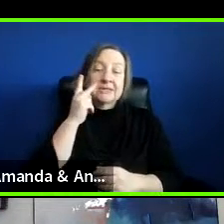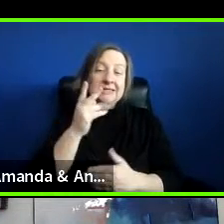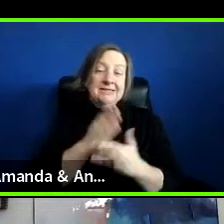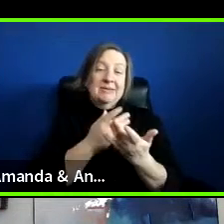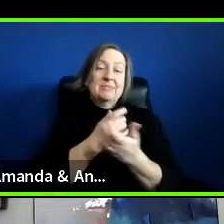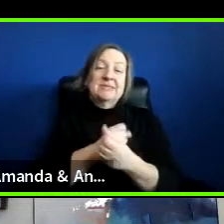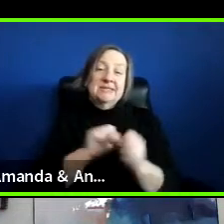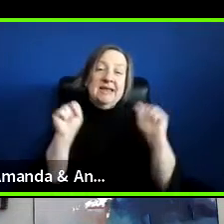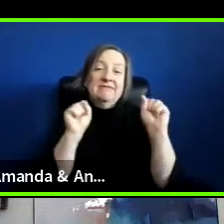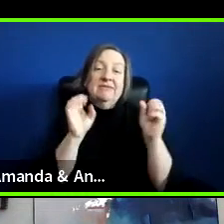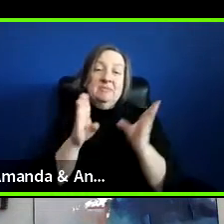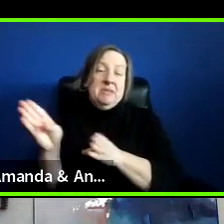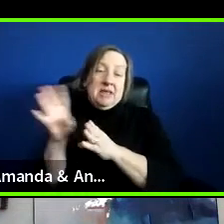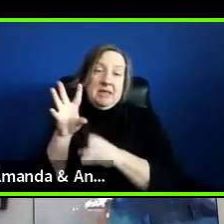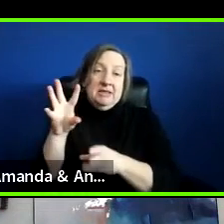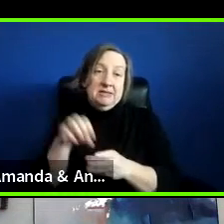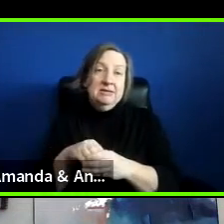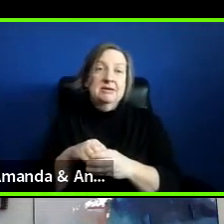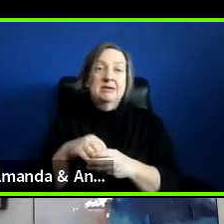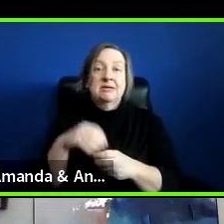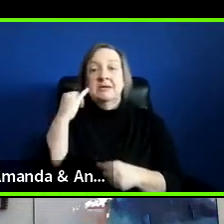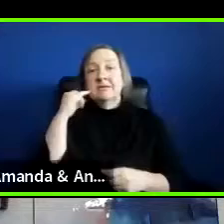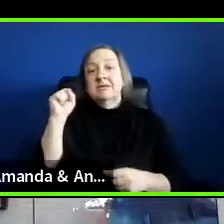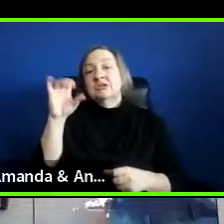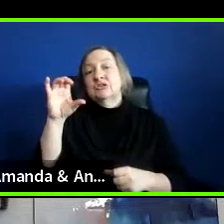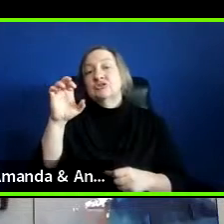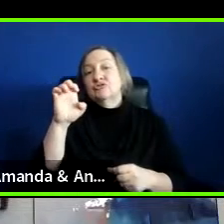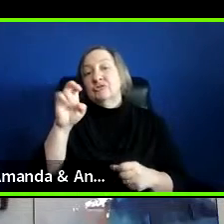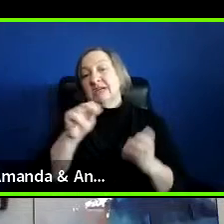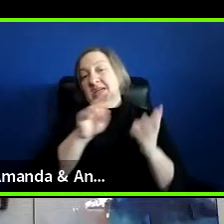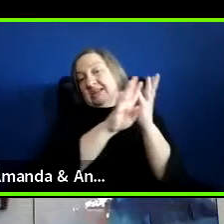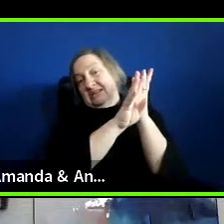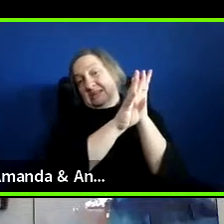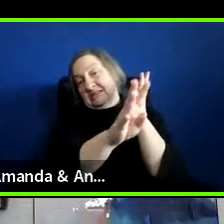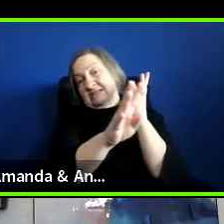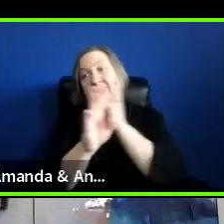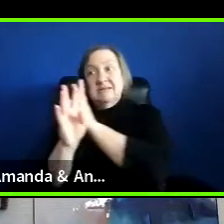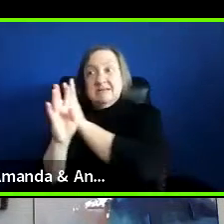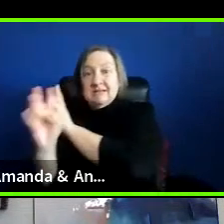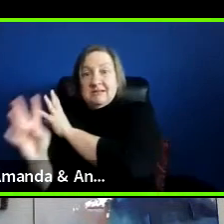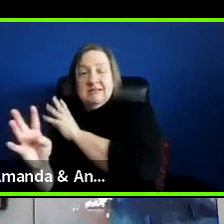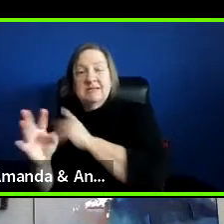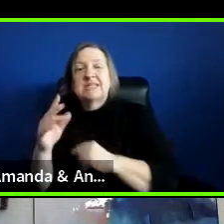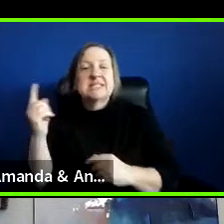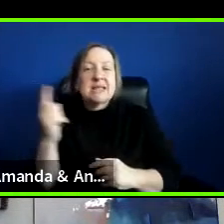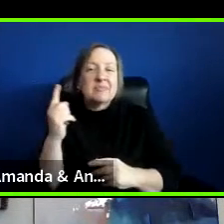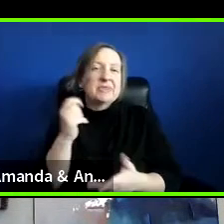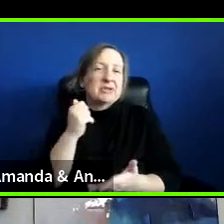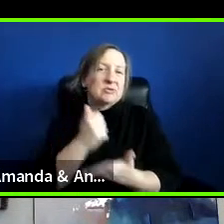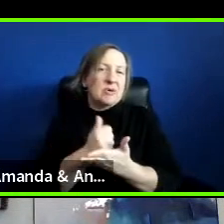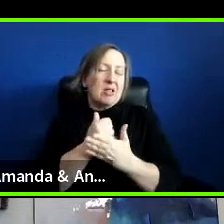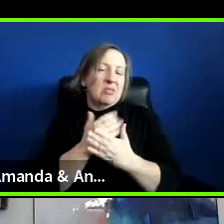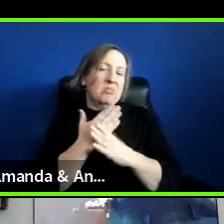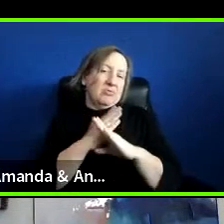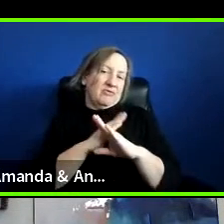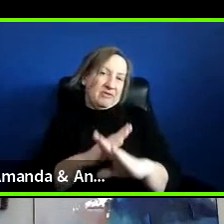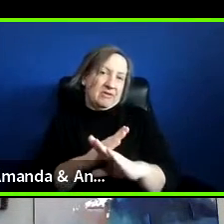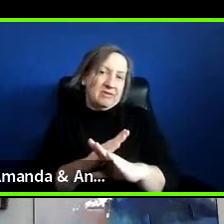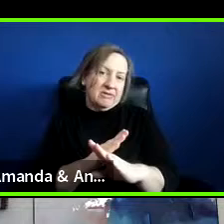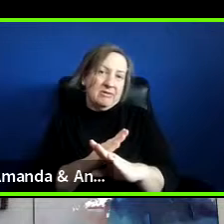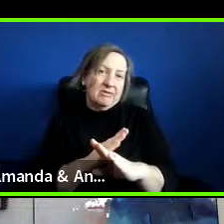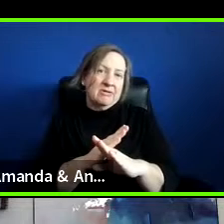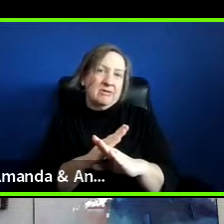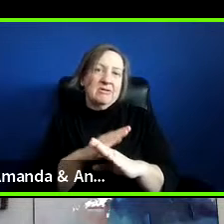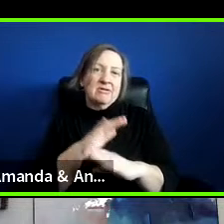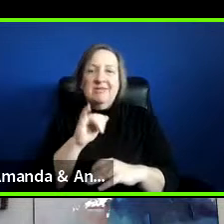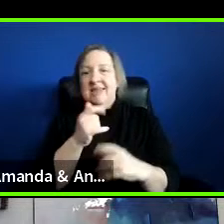safety measures that are included, whether it's like screens along the border walls or whatever it is to help prevent those kinds